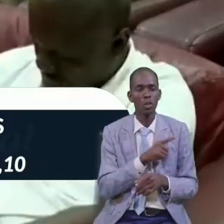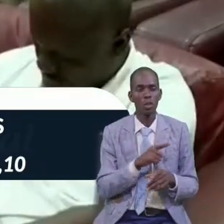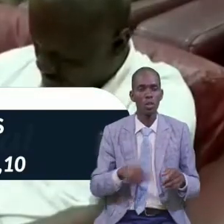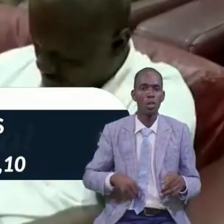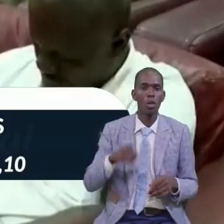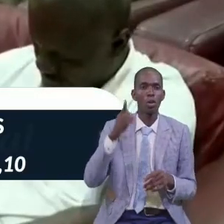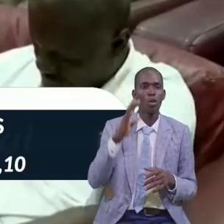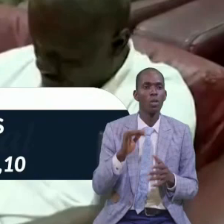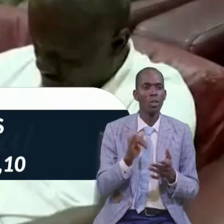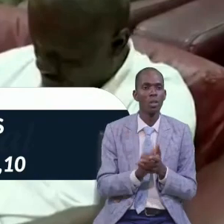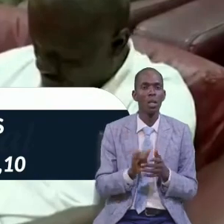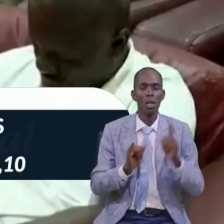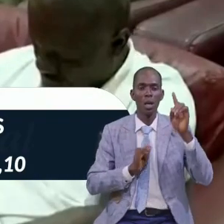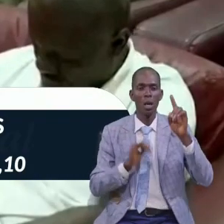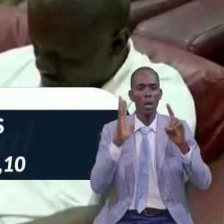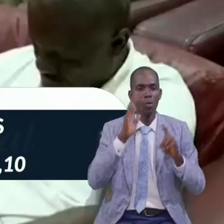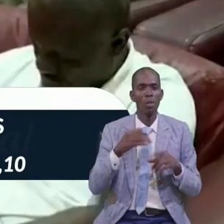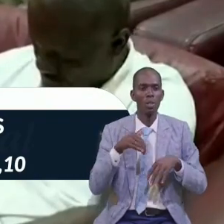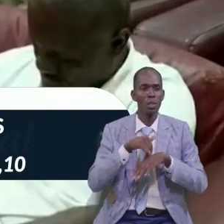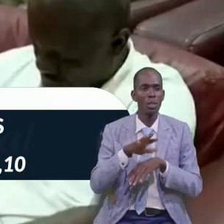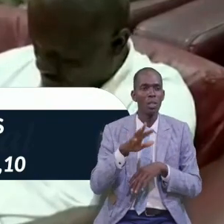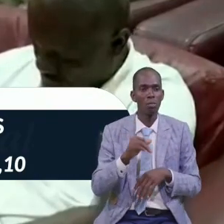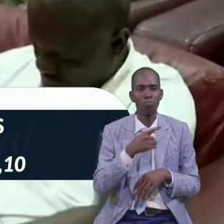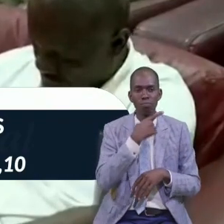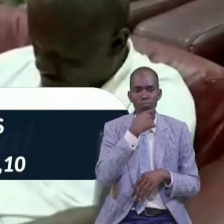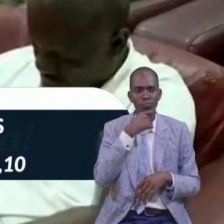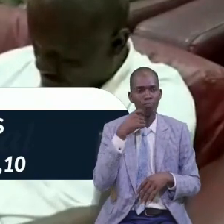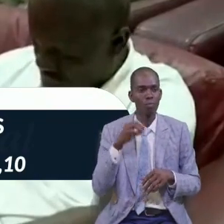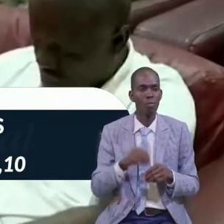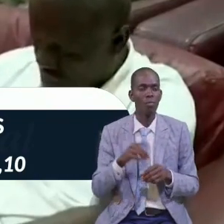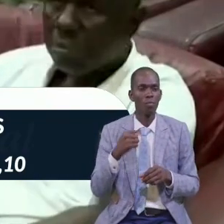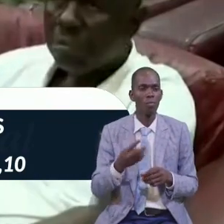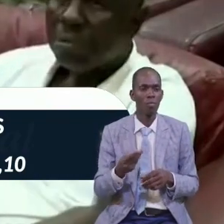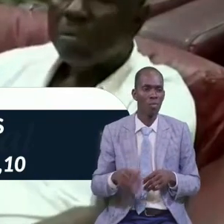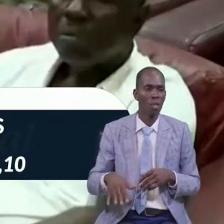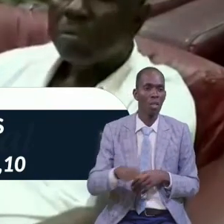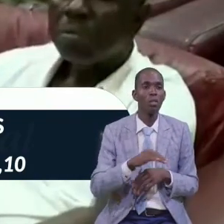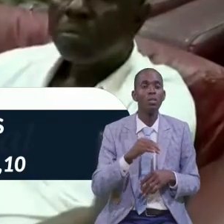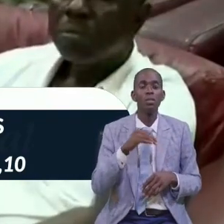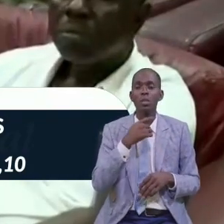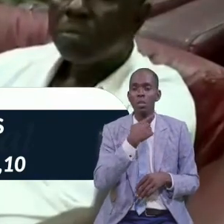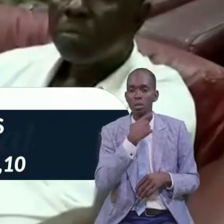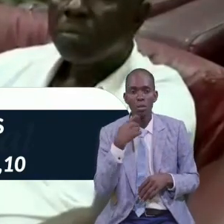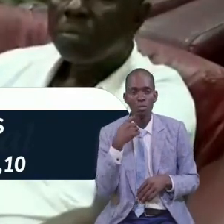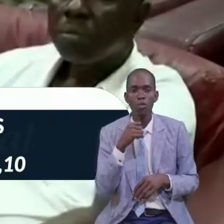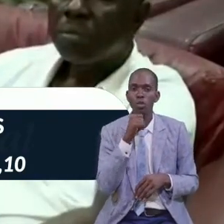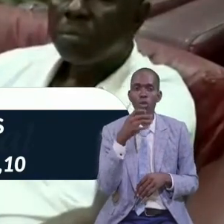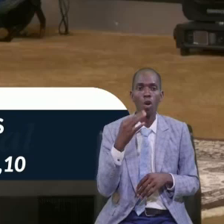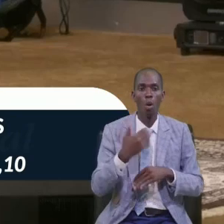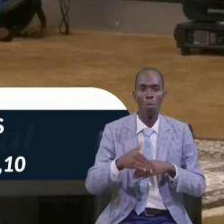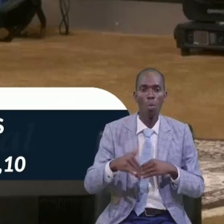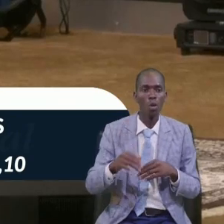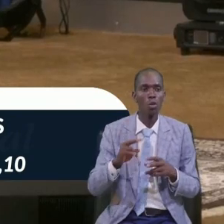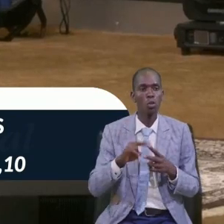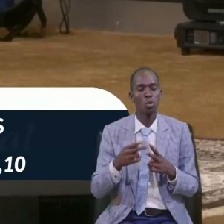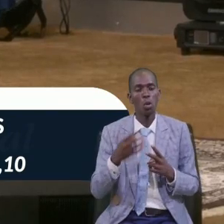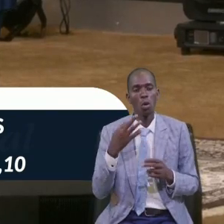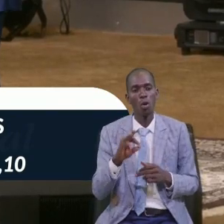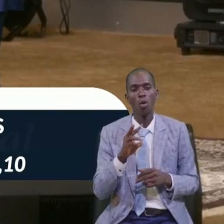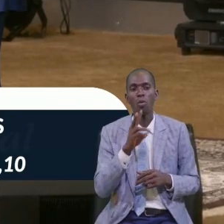send a famine in the land, and a famine not of bread, nor of thirst for